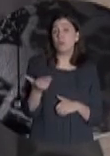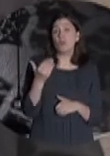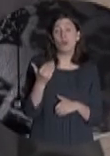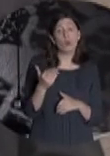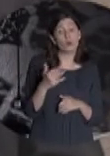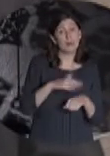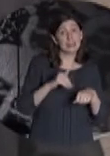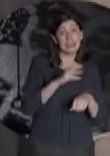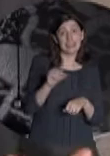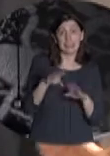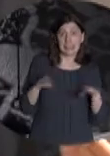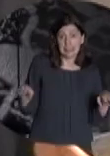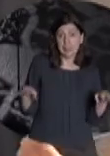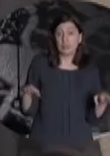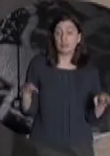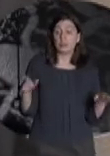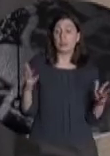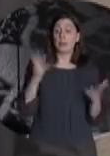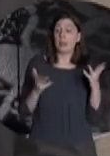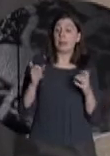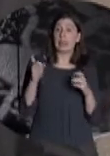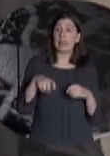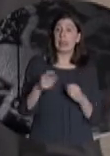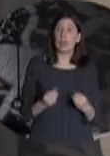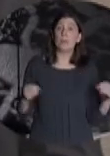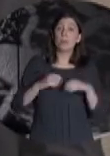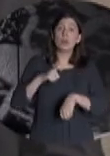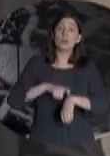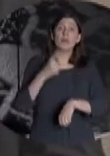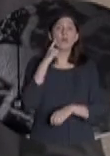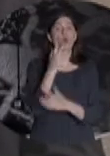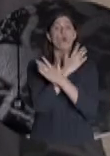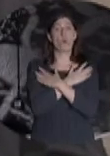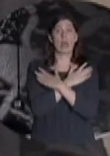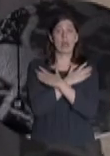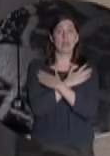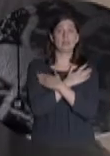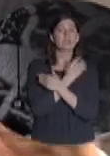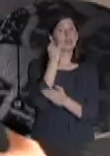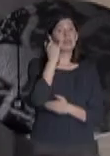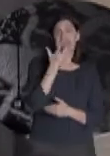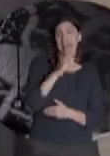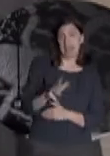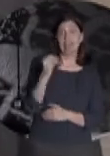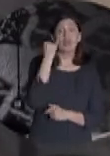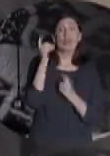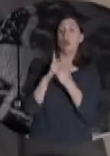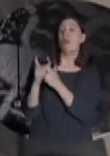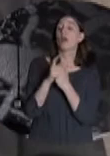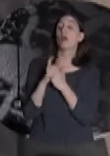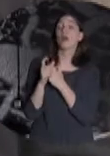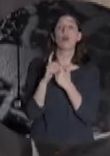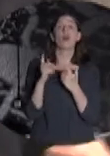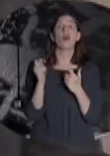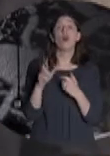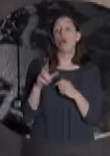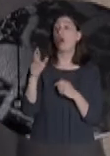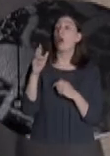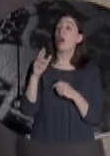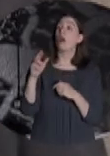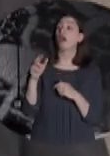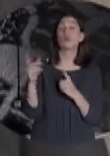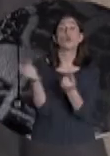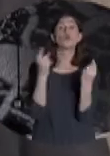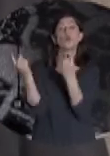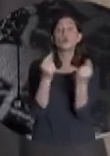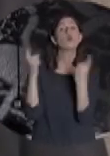is, they may need extra time to just kind of rest when it's hot out. If you're running around doing errands, going to the grocery store, going here, going